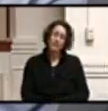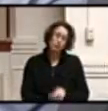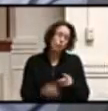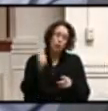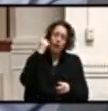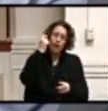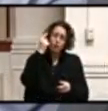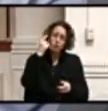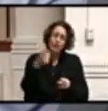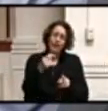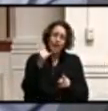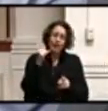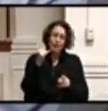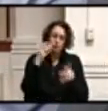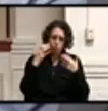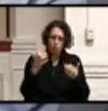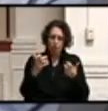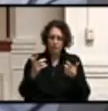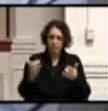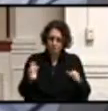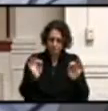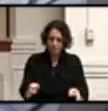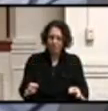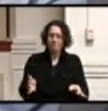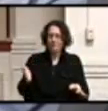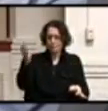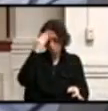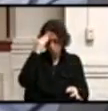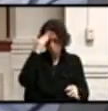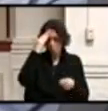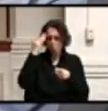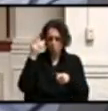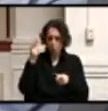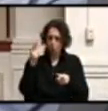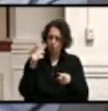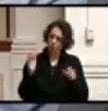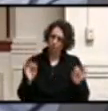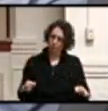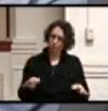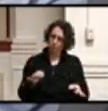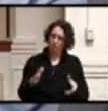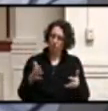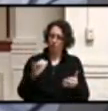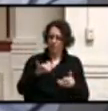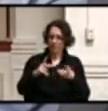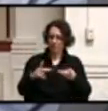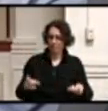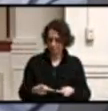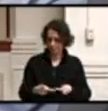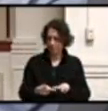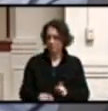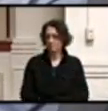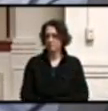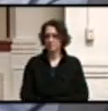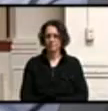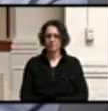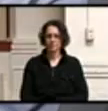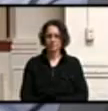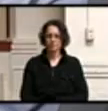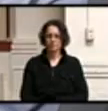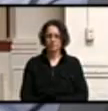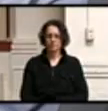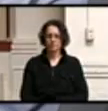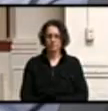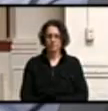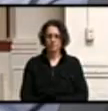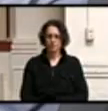that's as big as this and as complex as this. So I'm hesitant to, I just don't understand